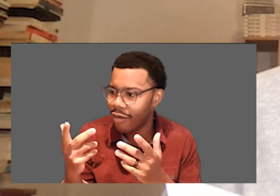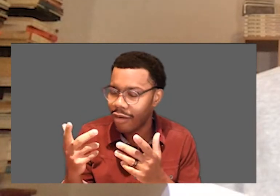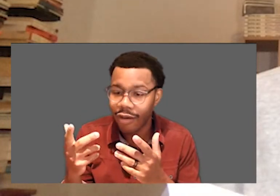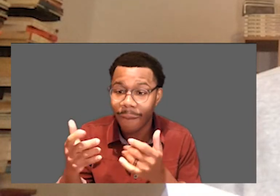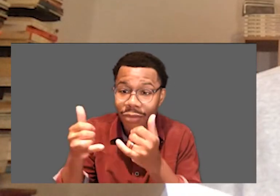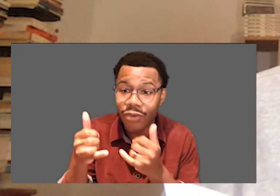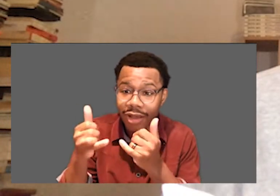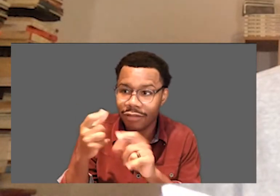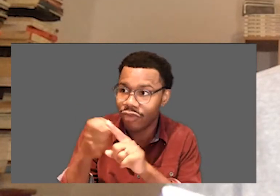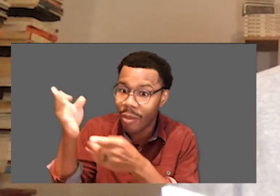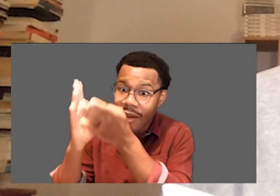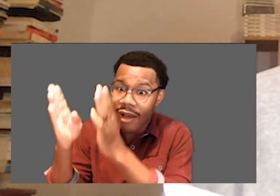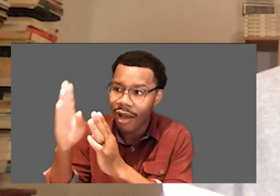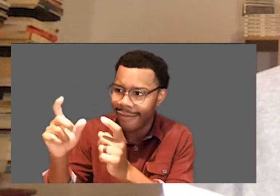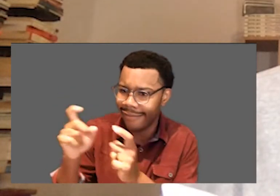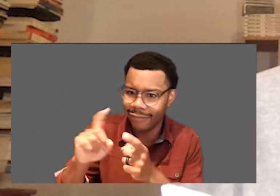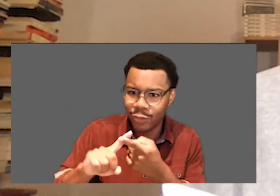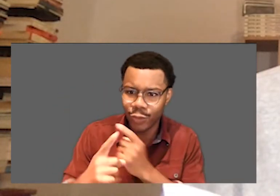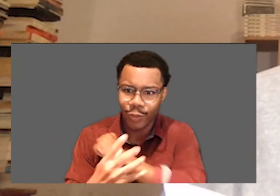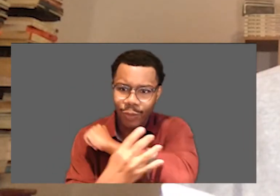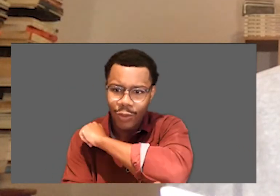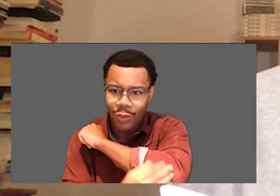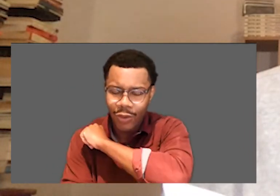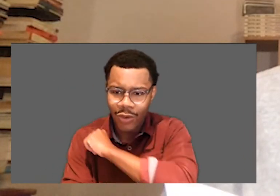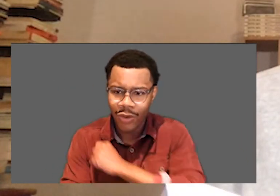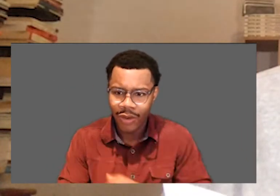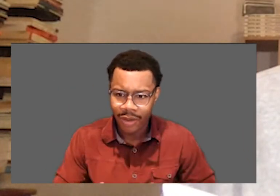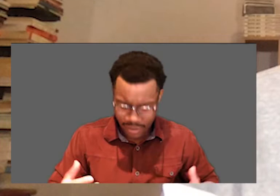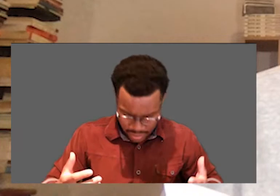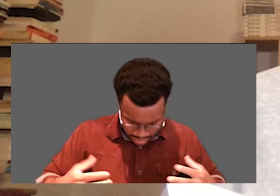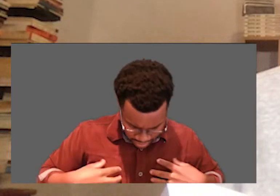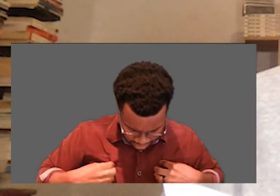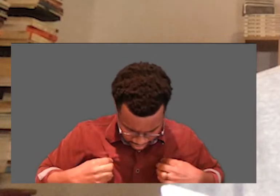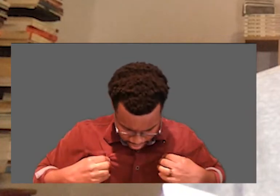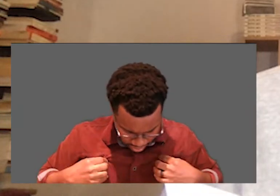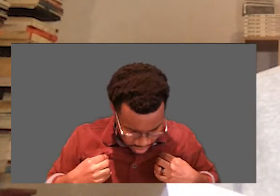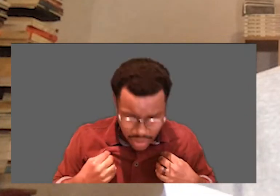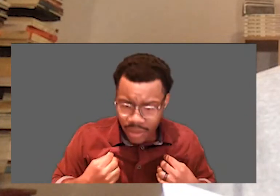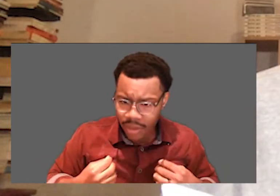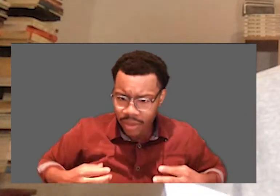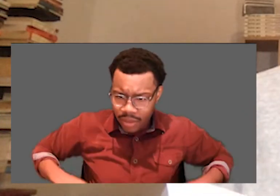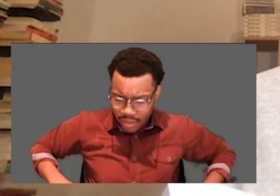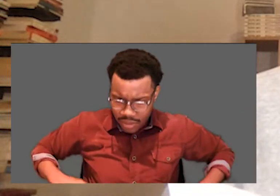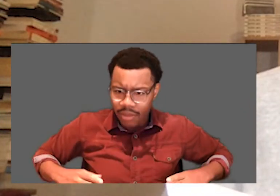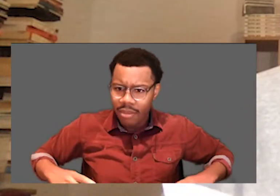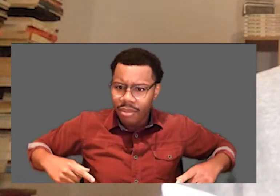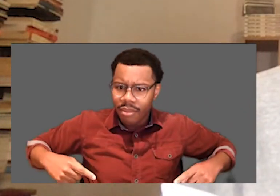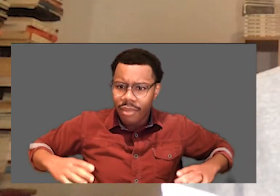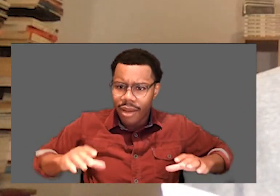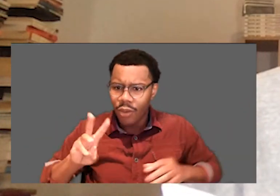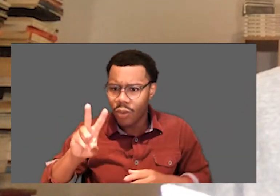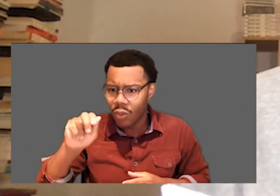peasants. Just the feeling of something against my chest, pressure around my waist, pockets to put my hands